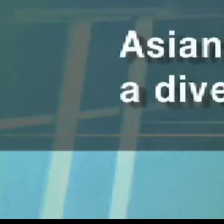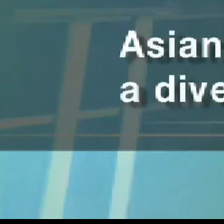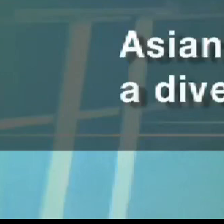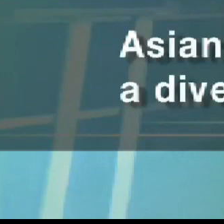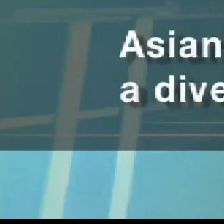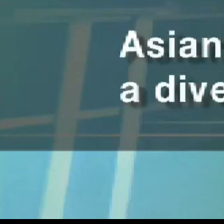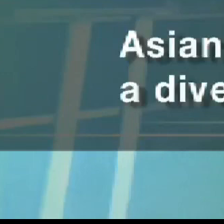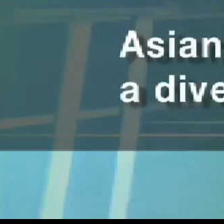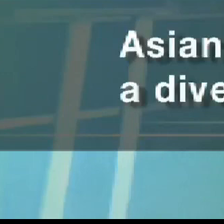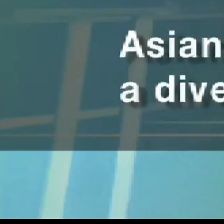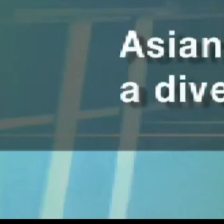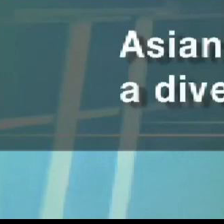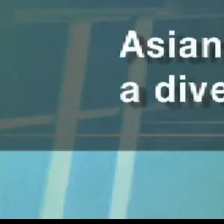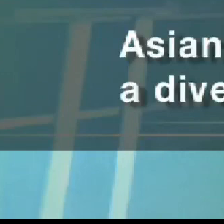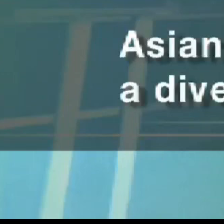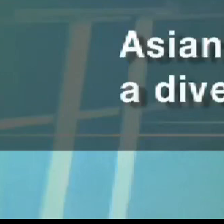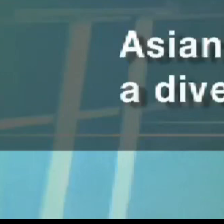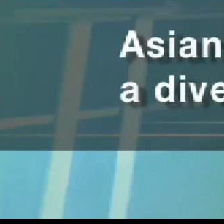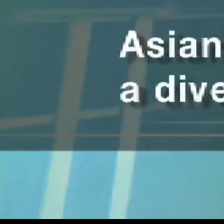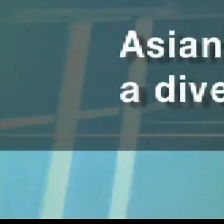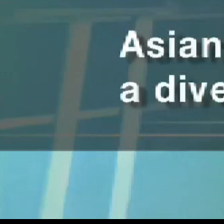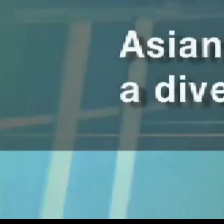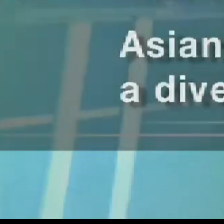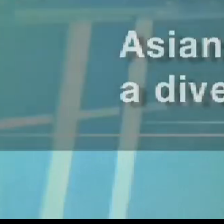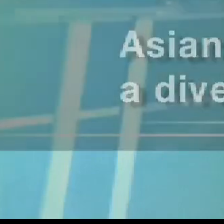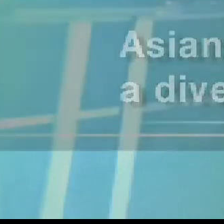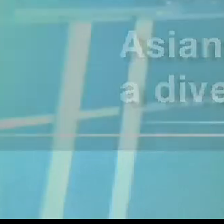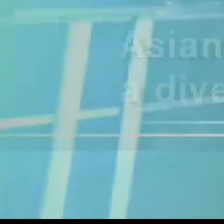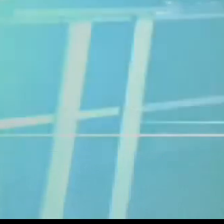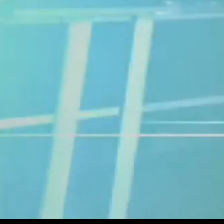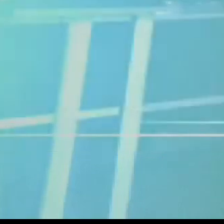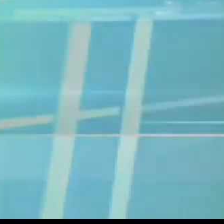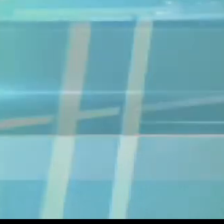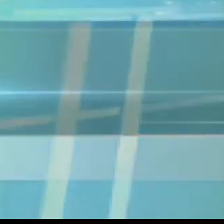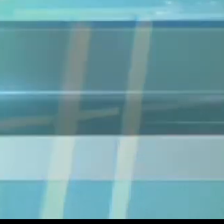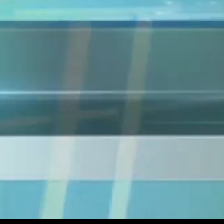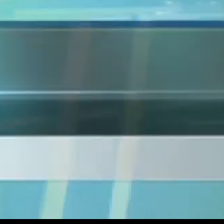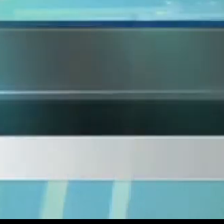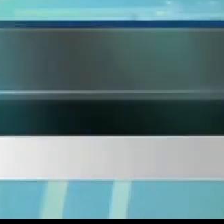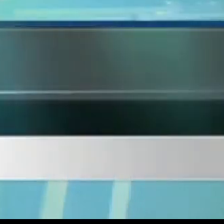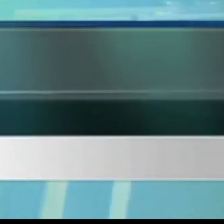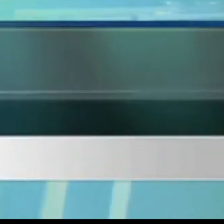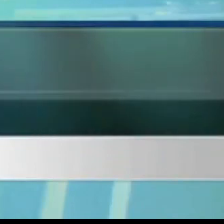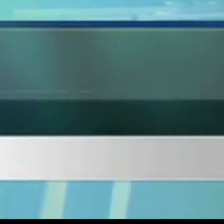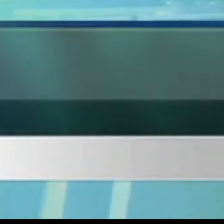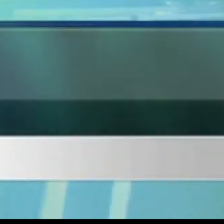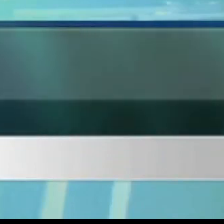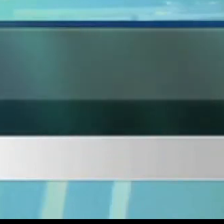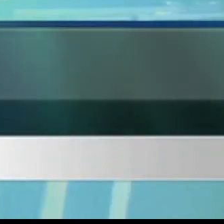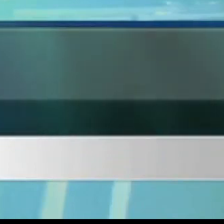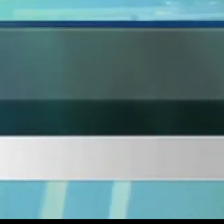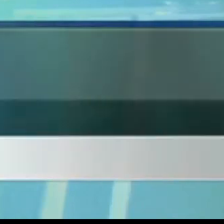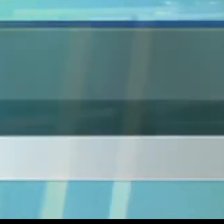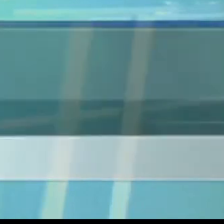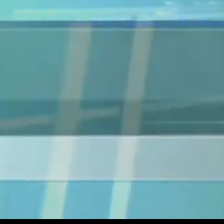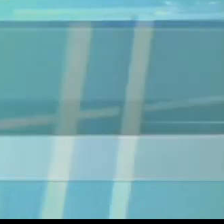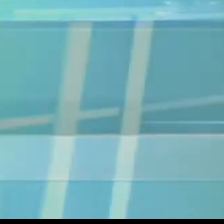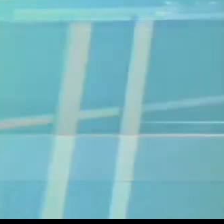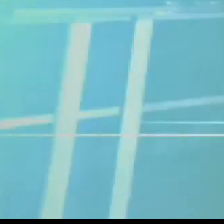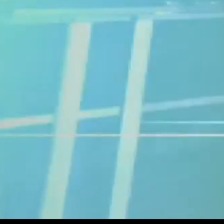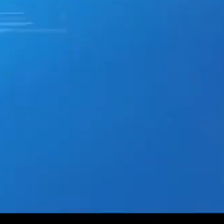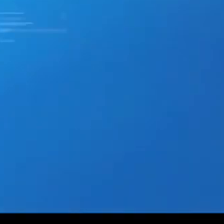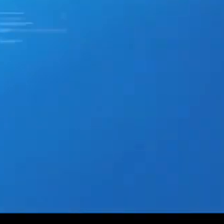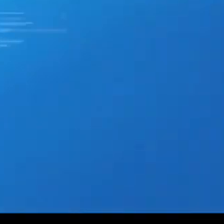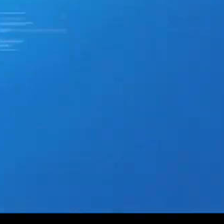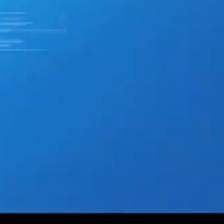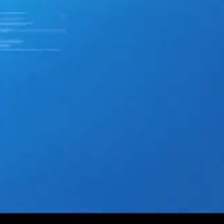ground and closed the trading day with a loss of 5.8%. That's your Royal Fidelity Business News. I'm Andrew Knowles.